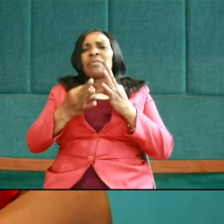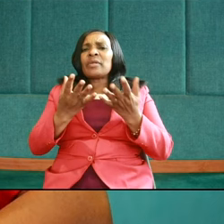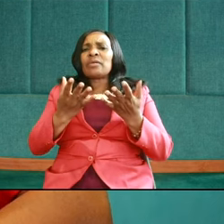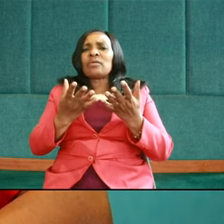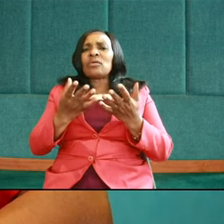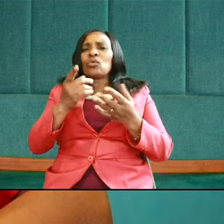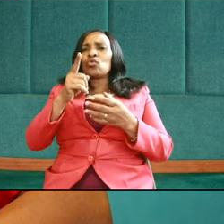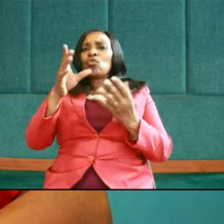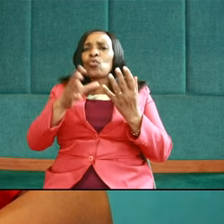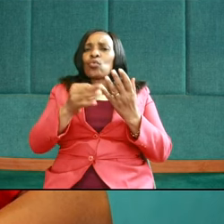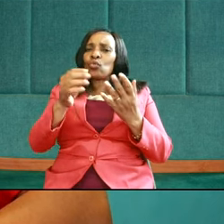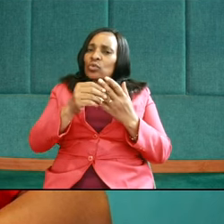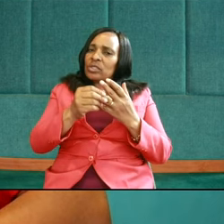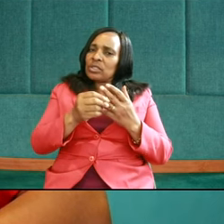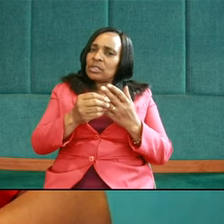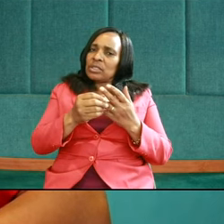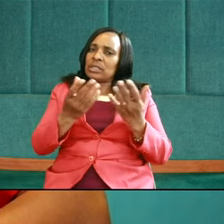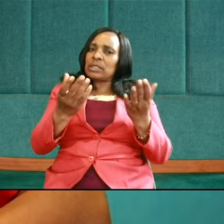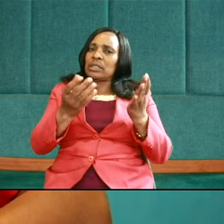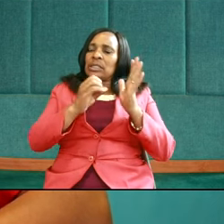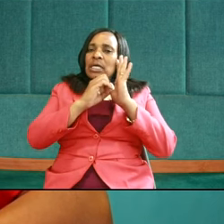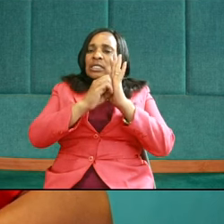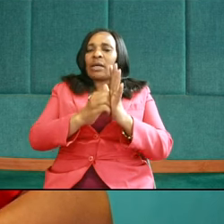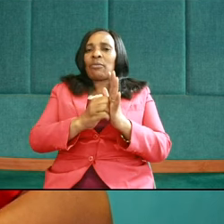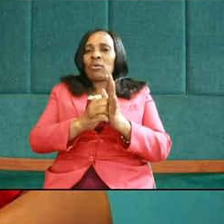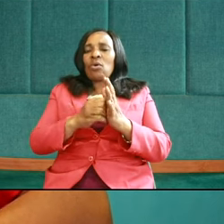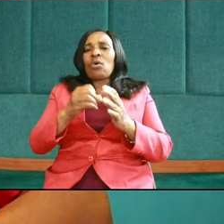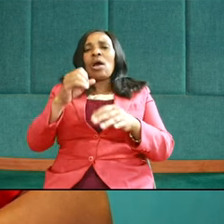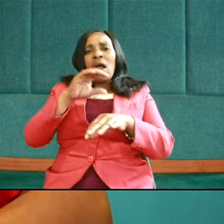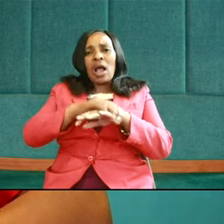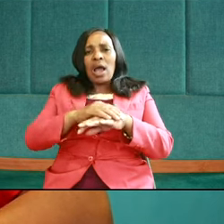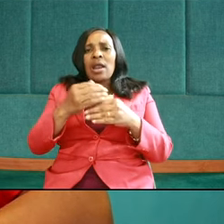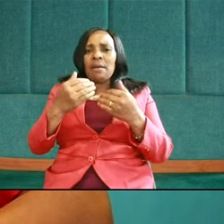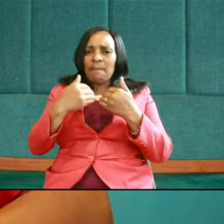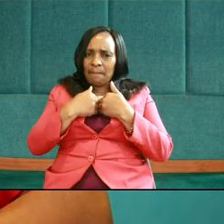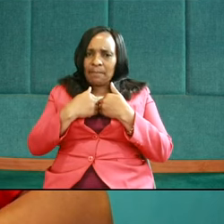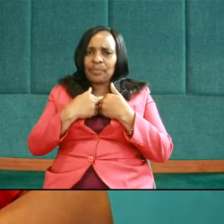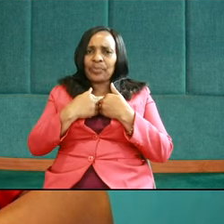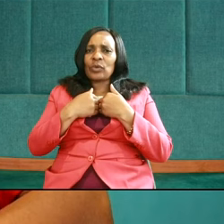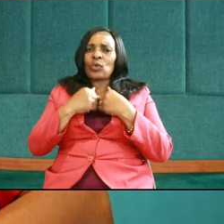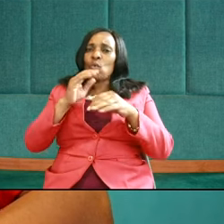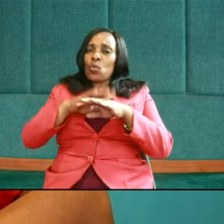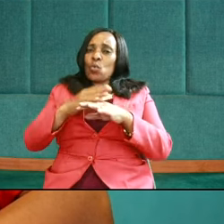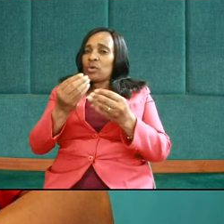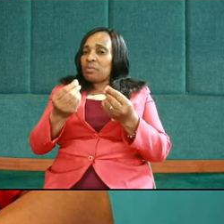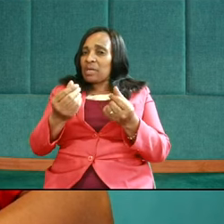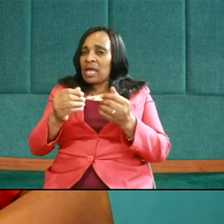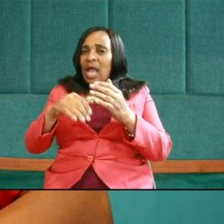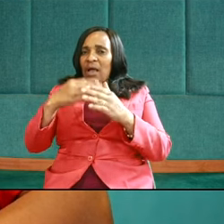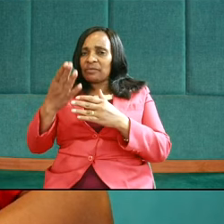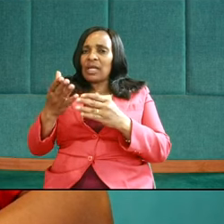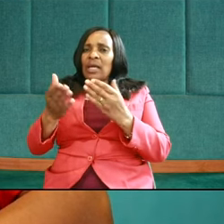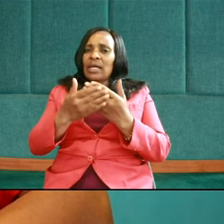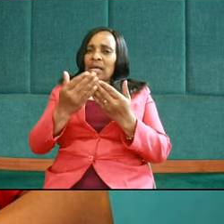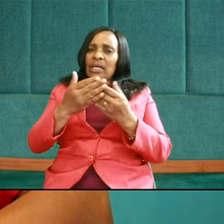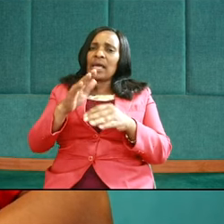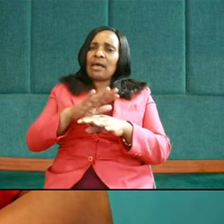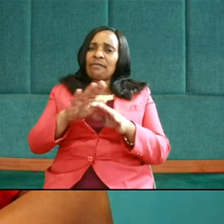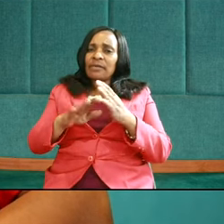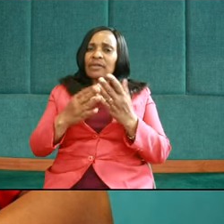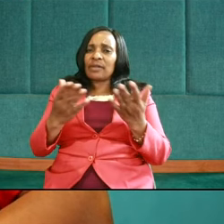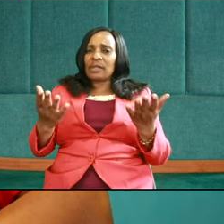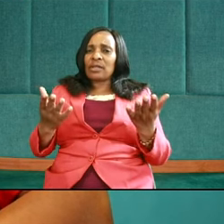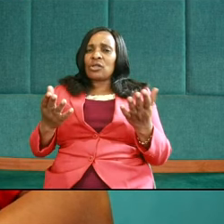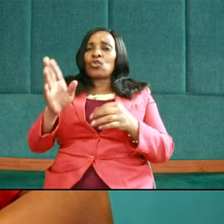for example, to, let's say you earn a good amount of money, and after you've taken care of everything, you can just